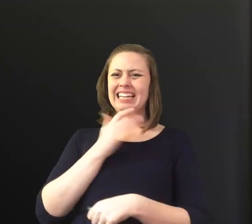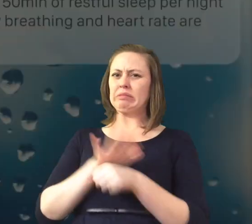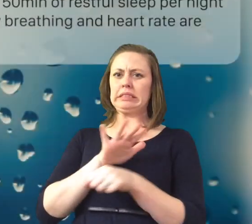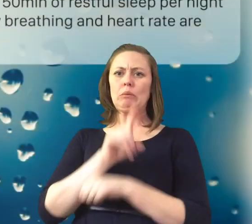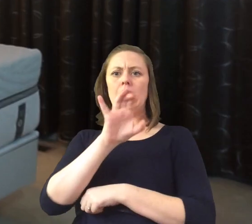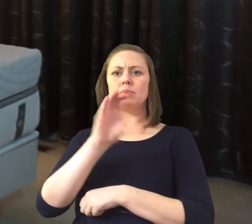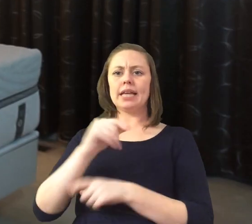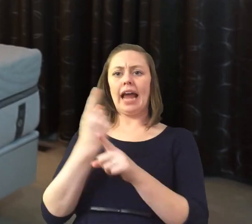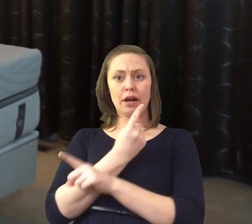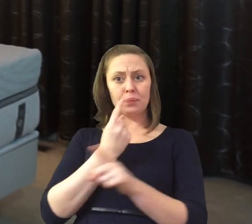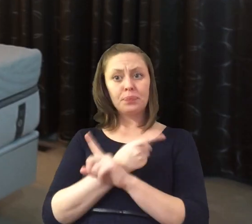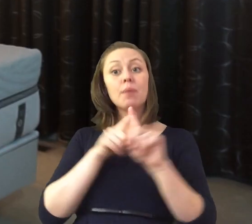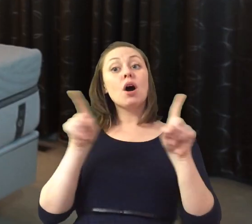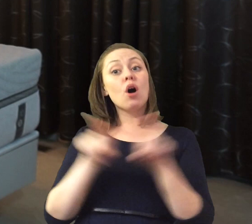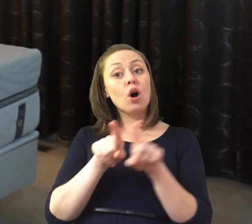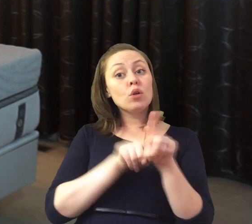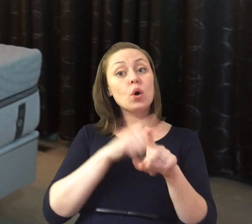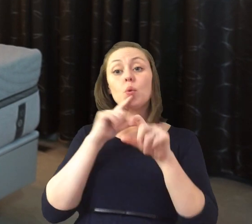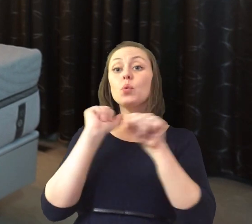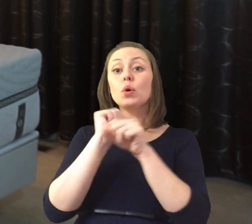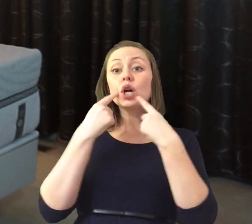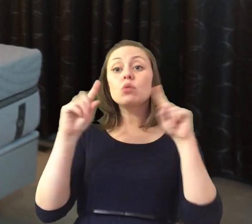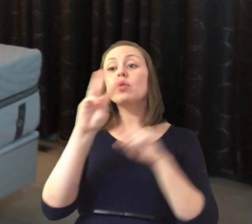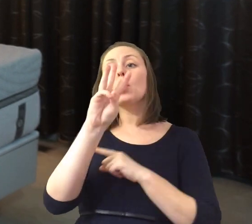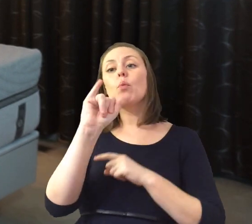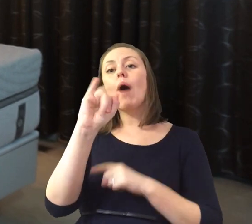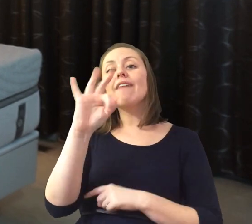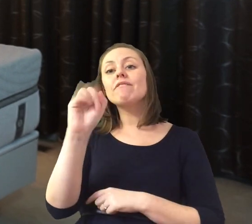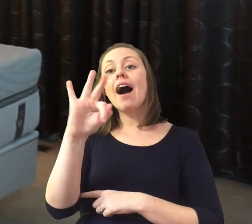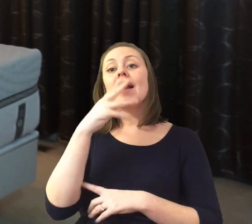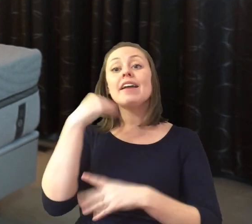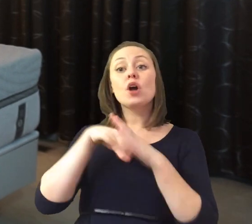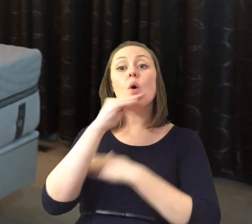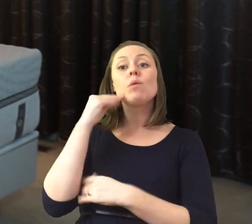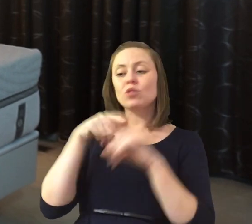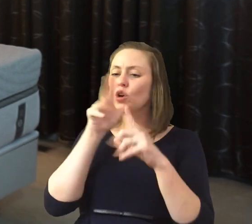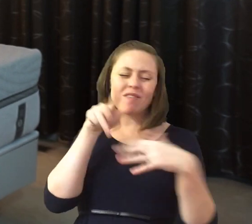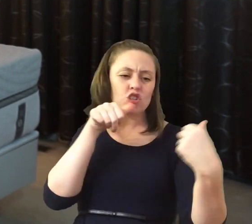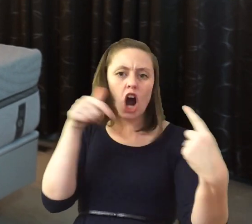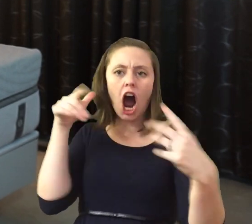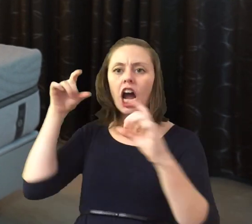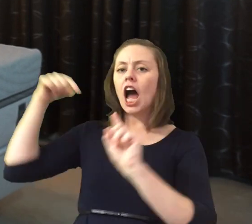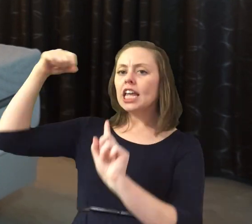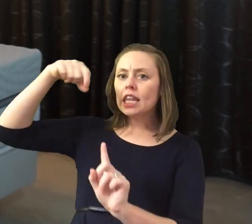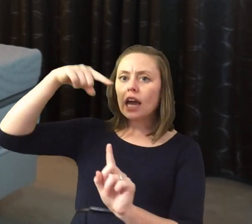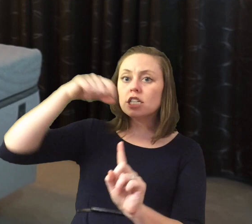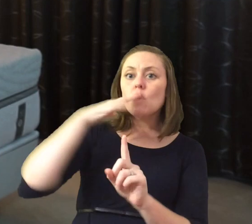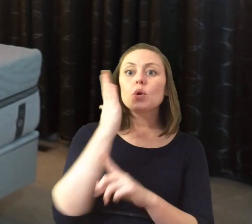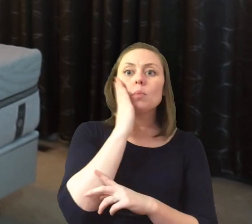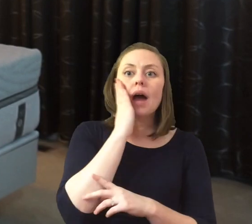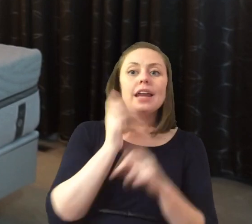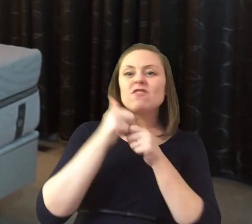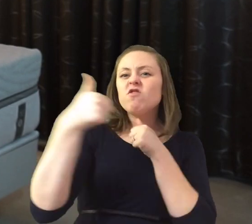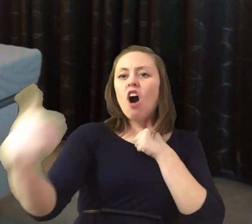100% accurate. And then also it works with your Wi-Fi in your home. So if you don't have a really strong connection, or your